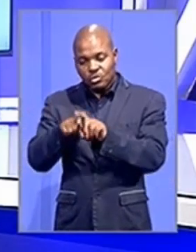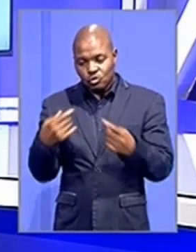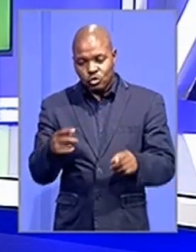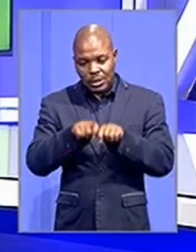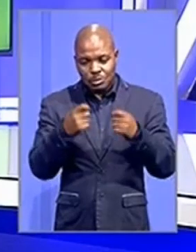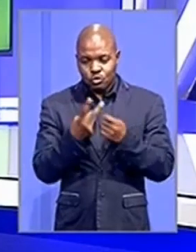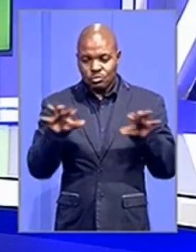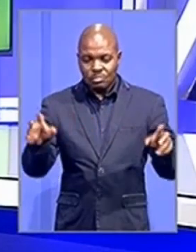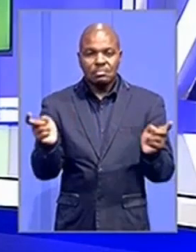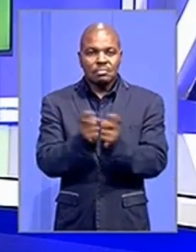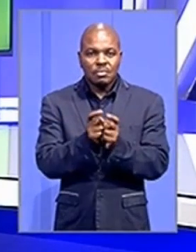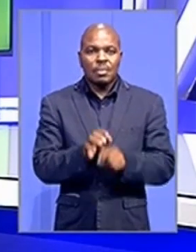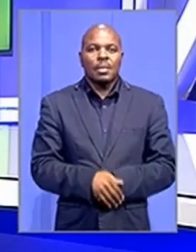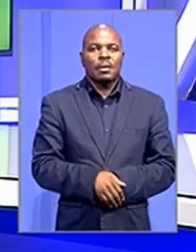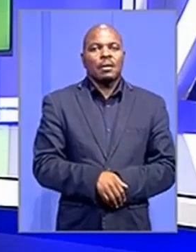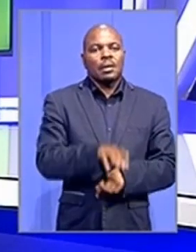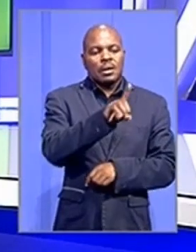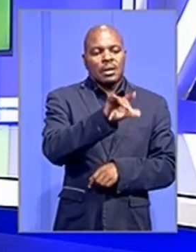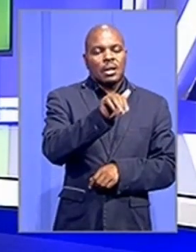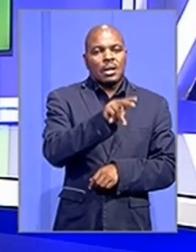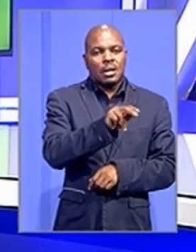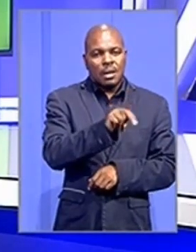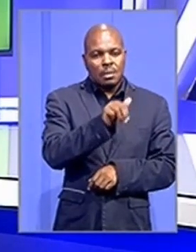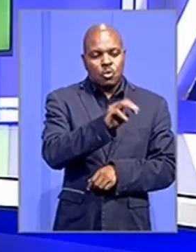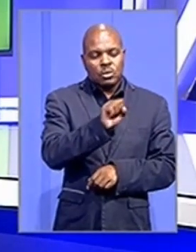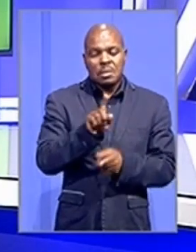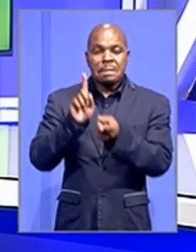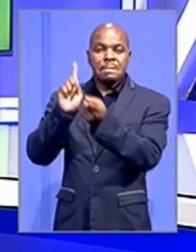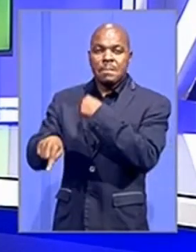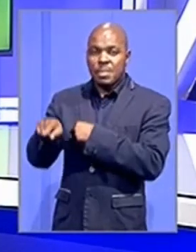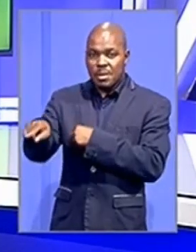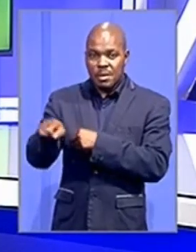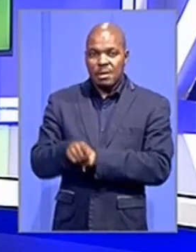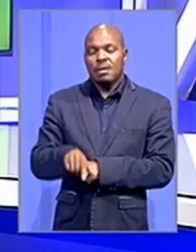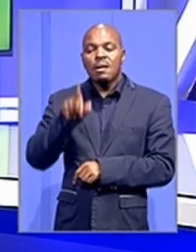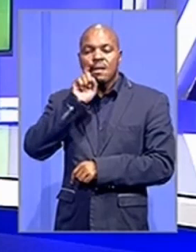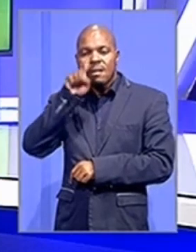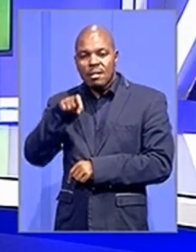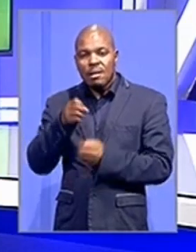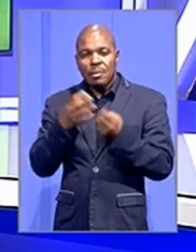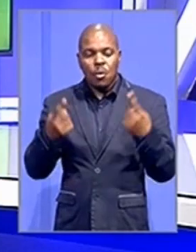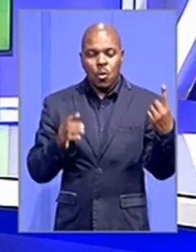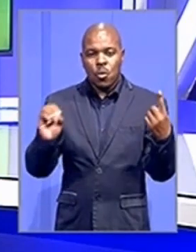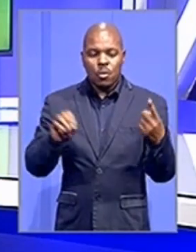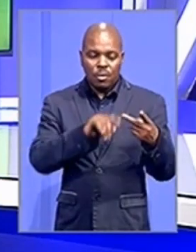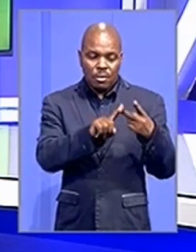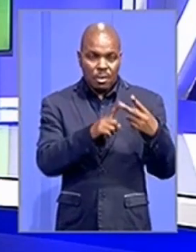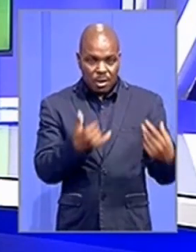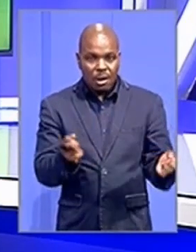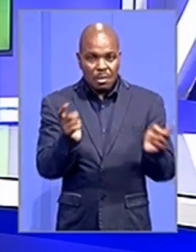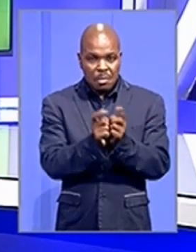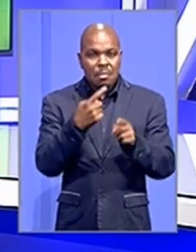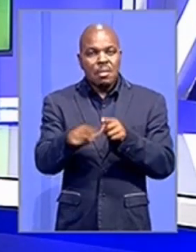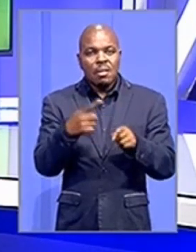hono. Summerfield Dynamos e fentse Black Eagles FC ka nno e tee go lefela. Papadi eo e kgatlhampanago